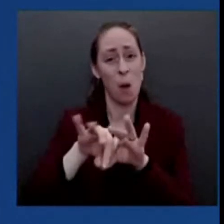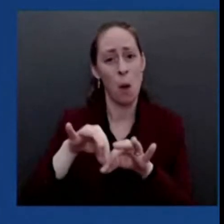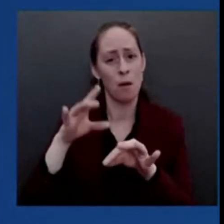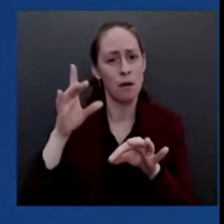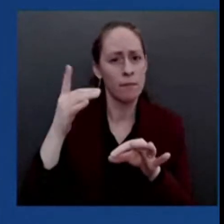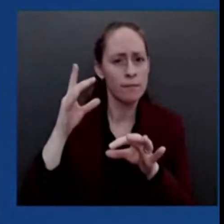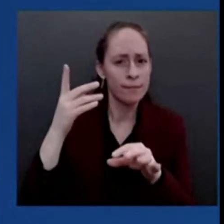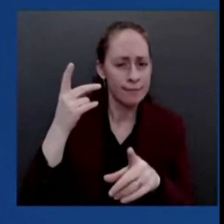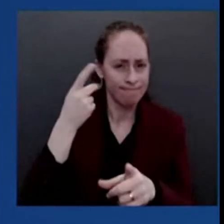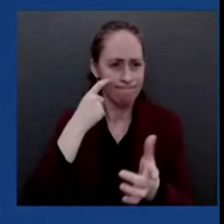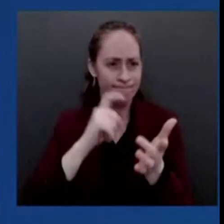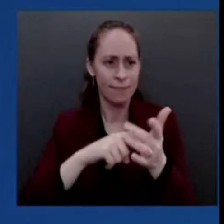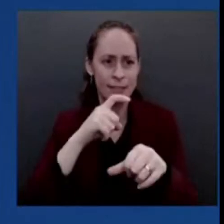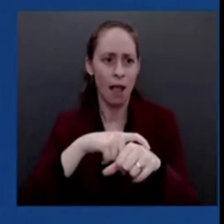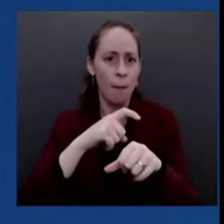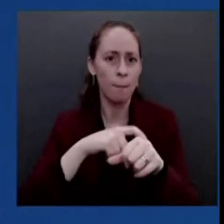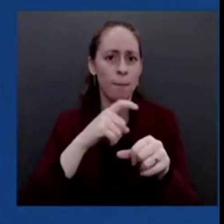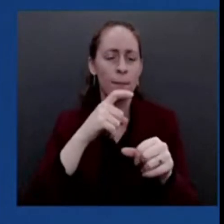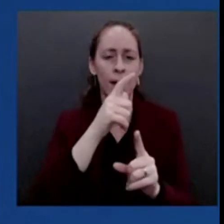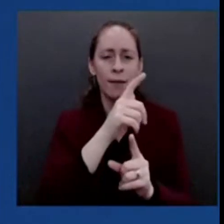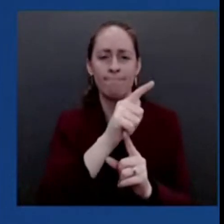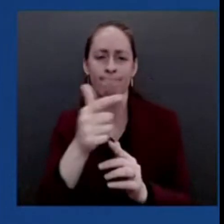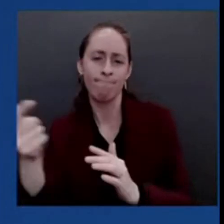Zeke Miller, AP.